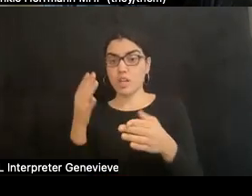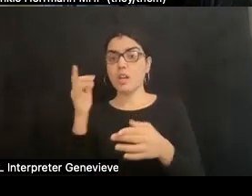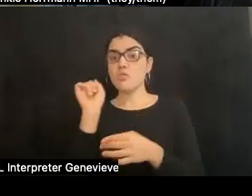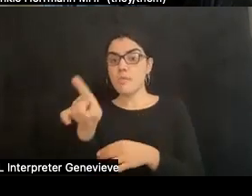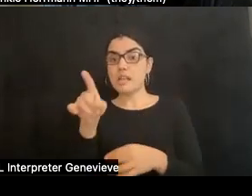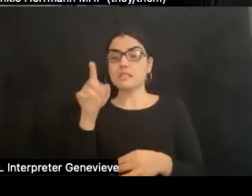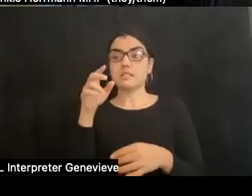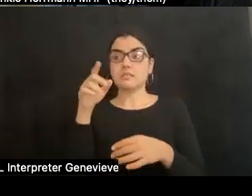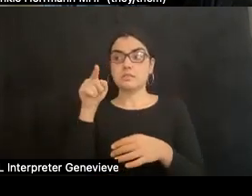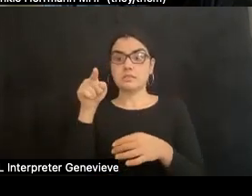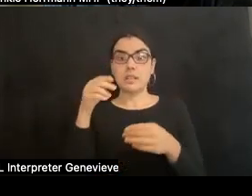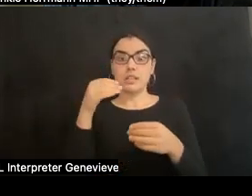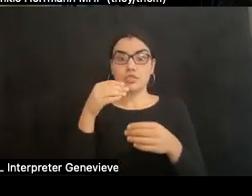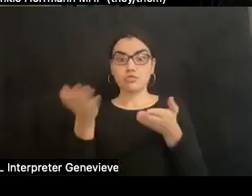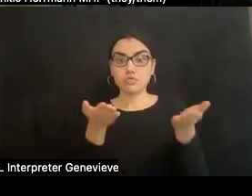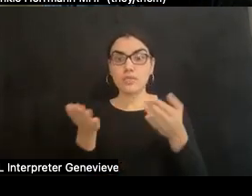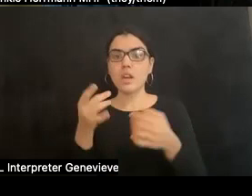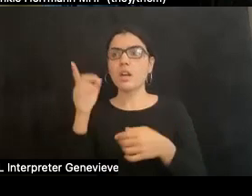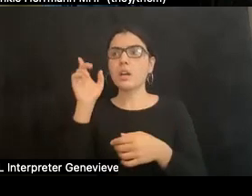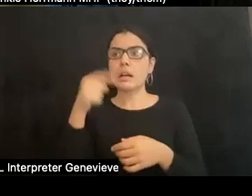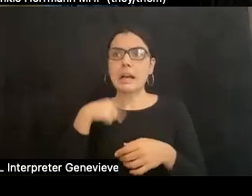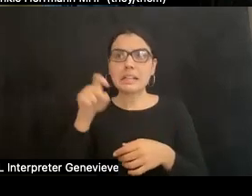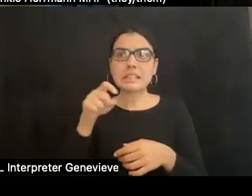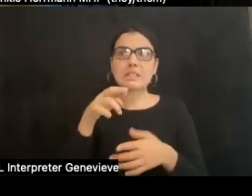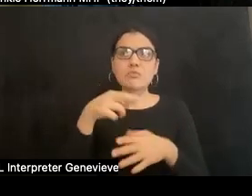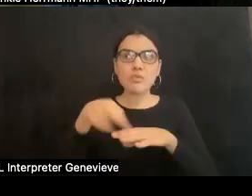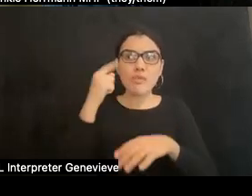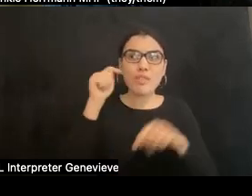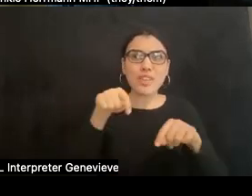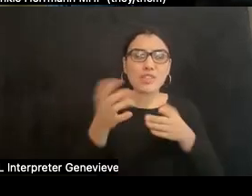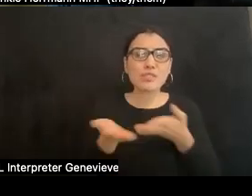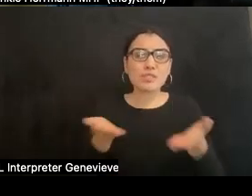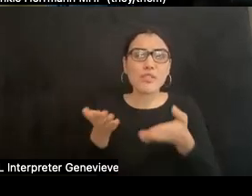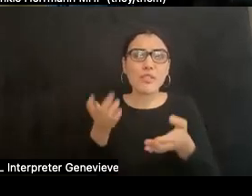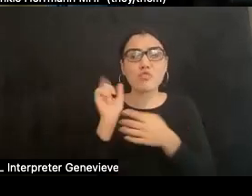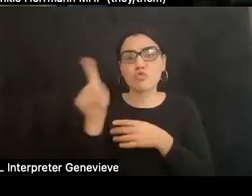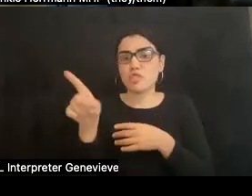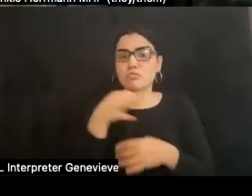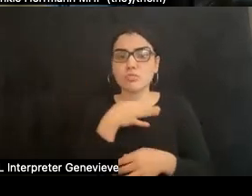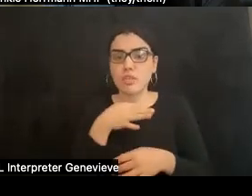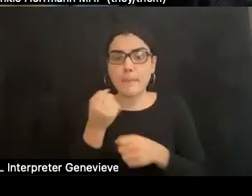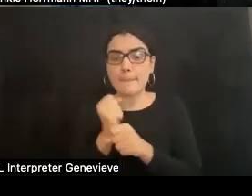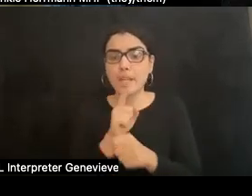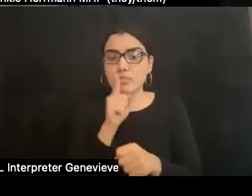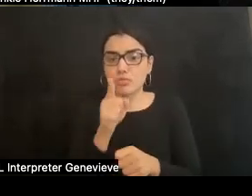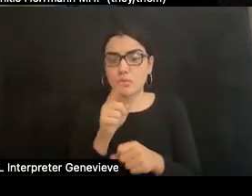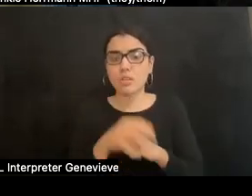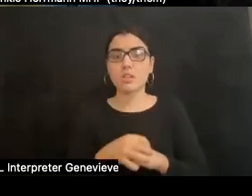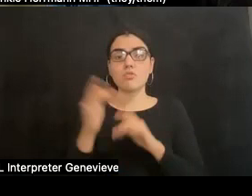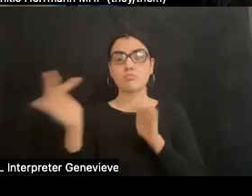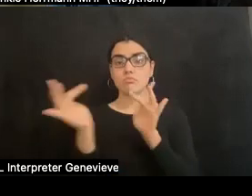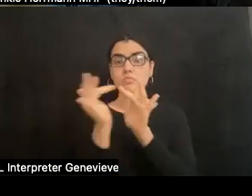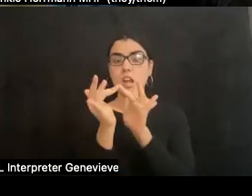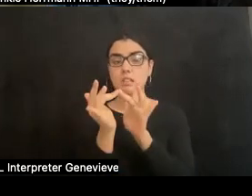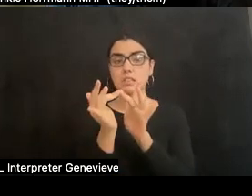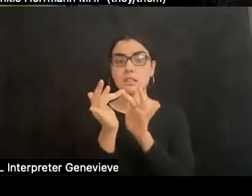particular thing? So if you're not sure, you don't want to waste your time going to a primary care physician, if you could just go directly see somebody, you can contact